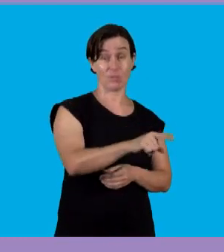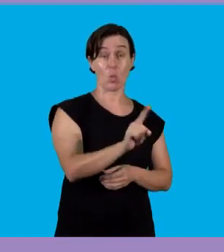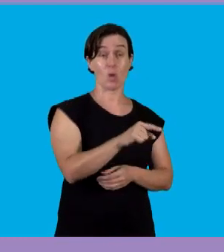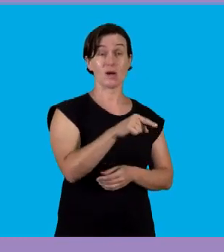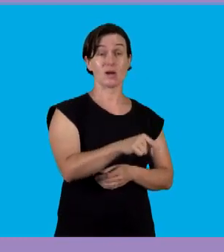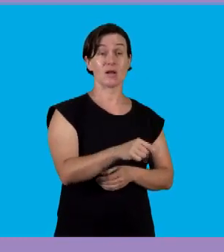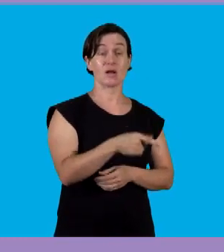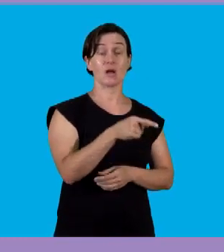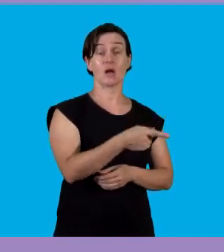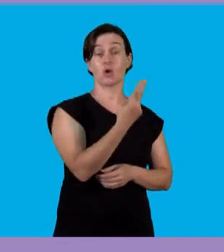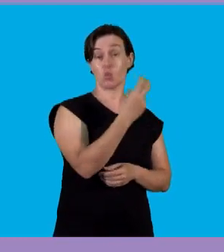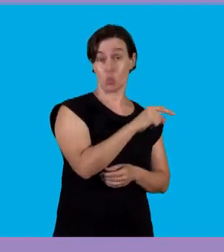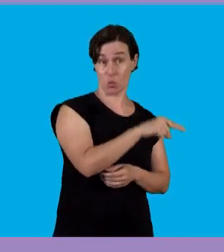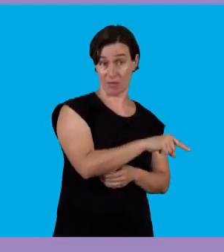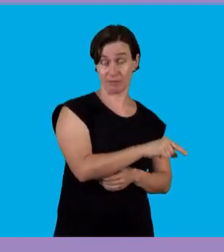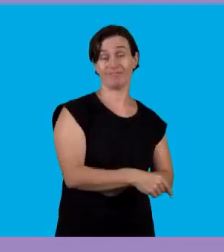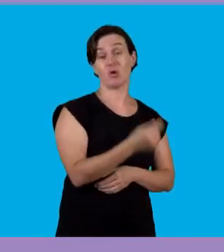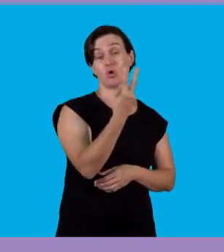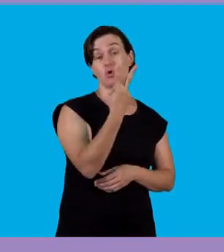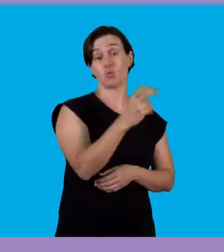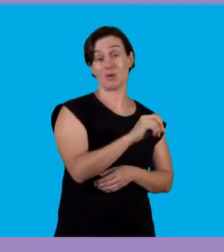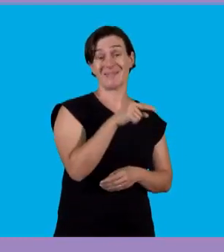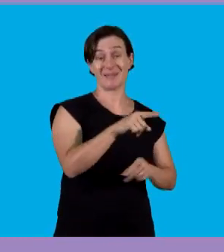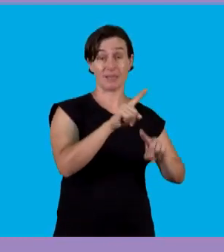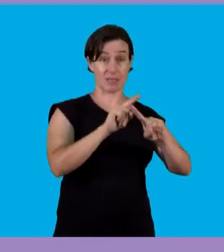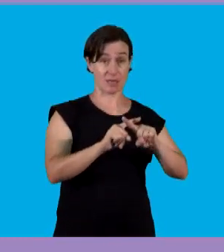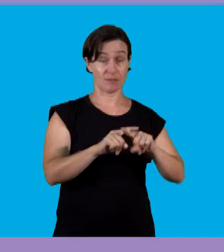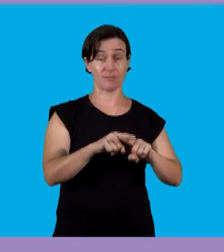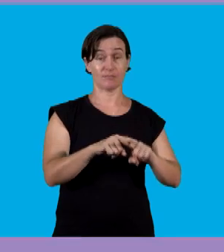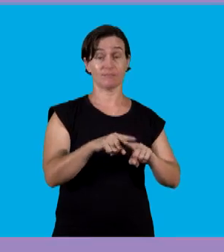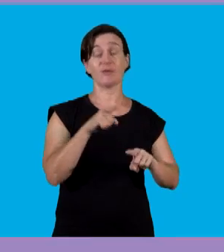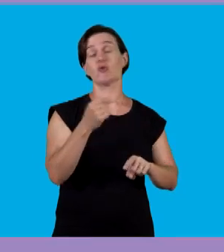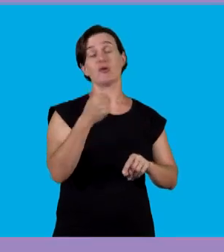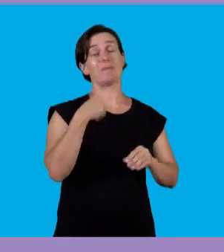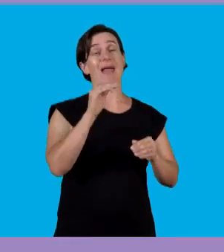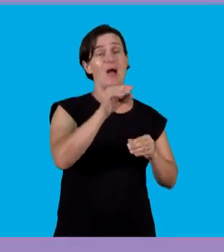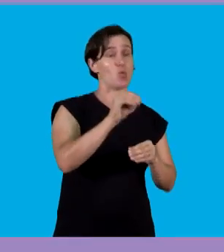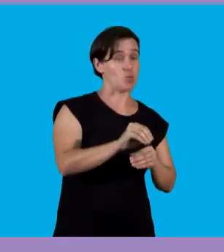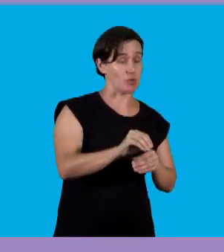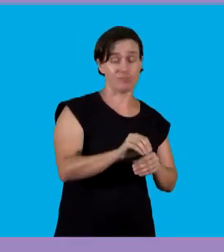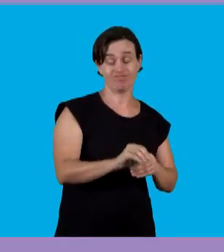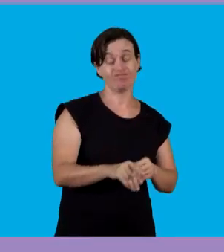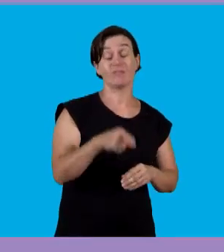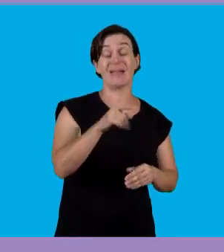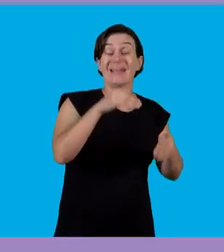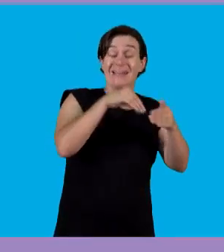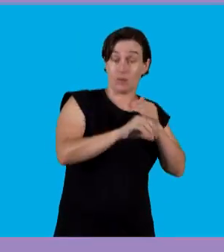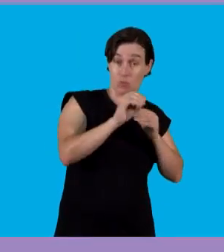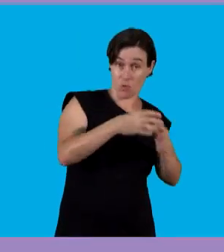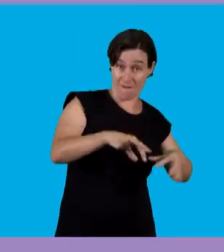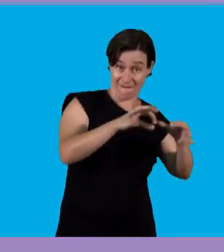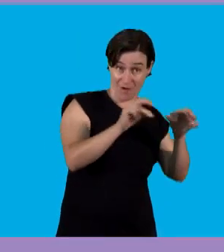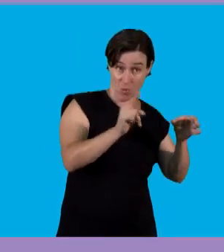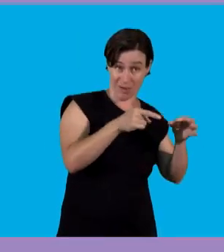last output value there is a 20. And then, the last input value there is a